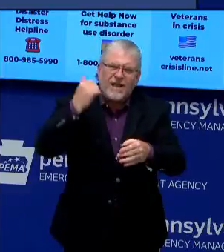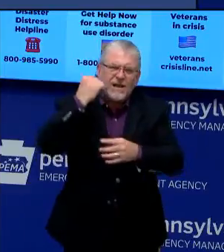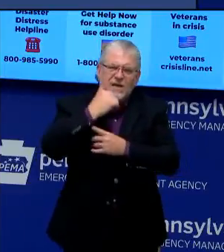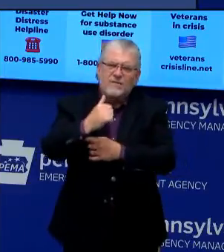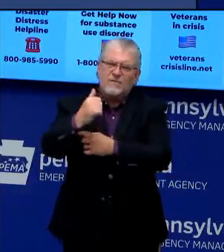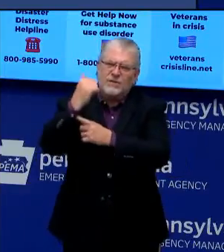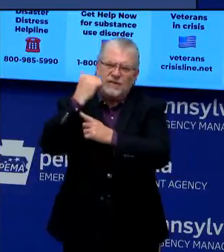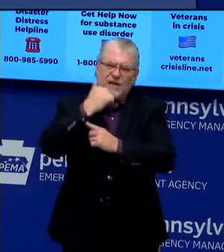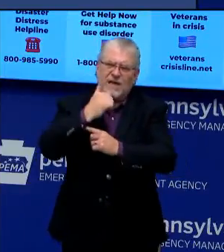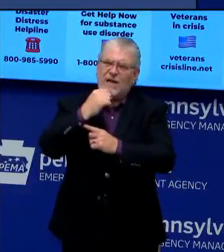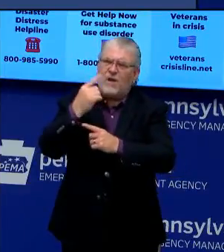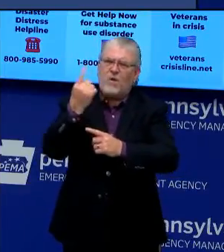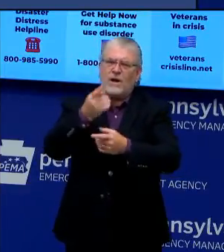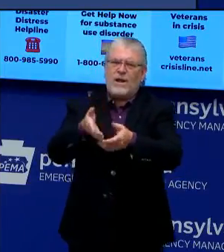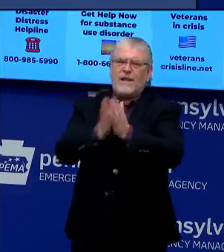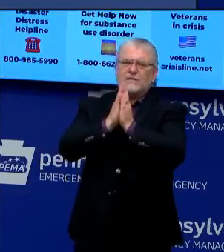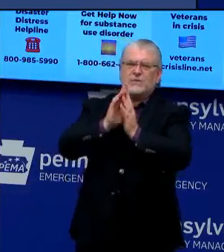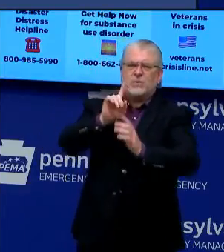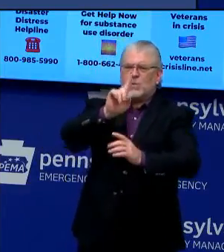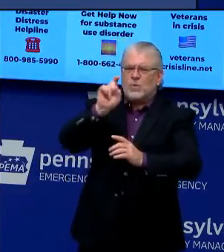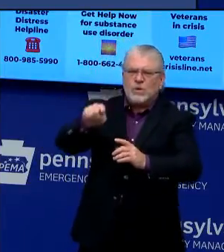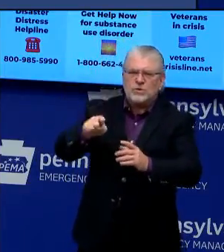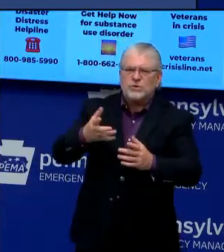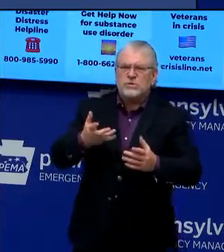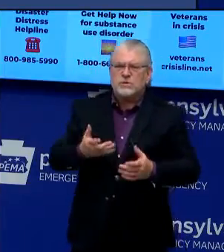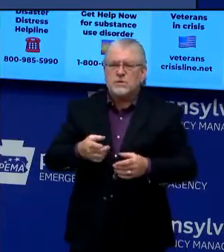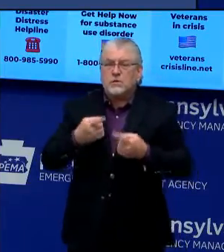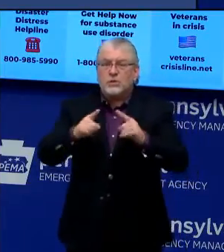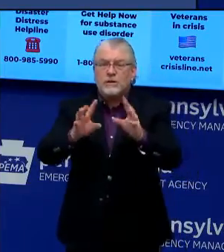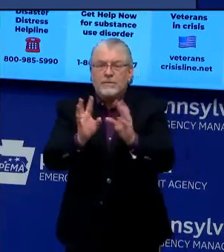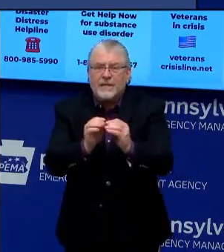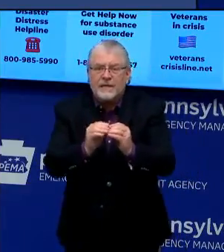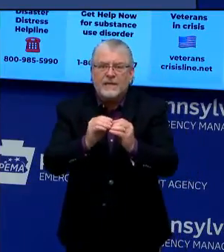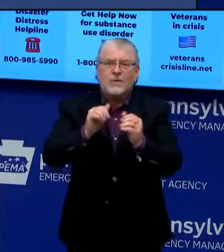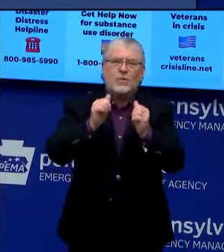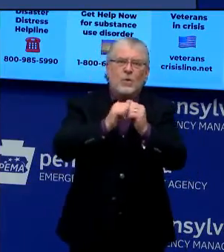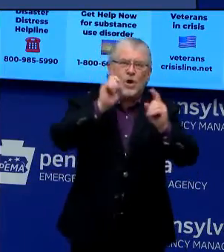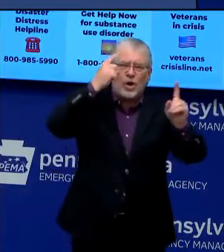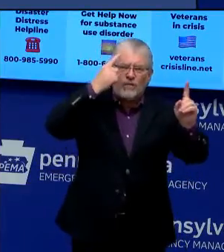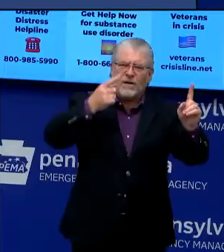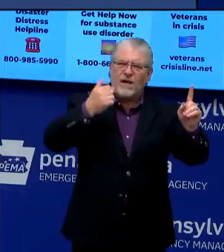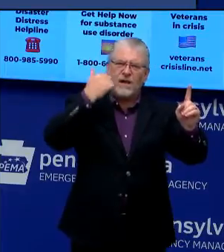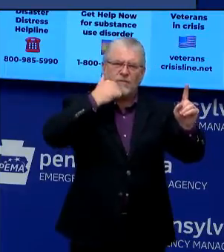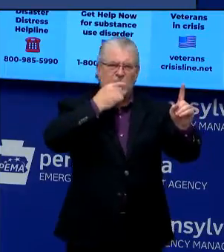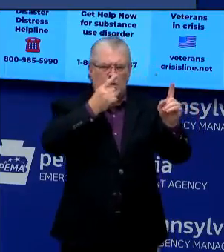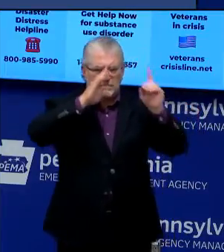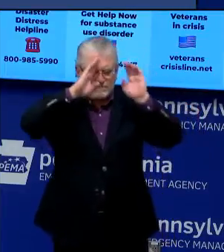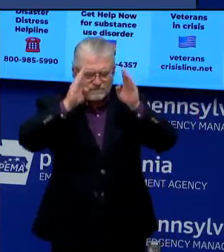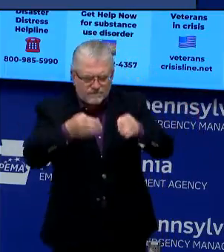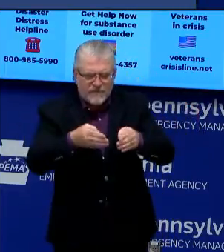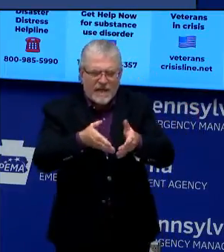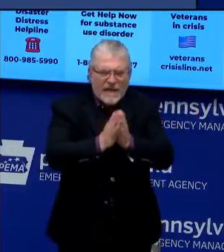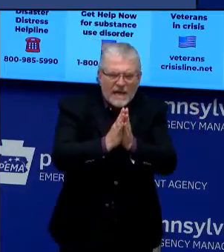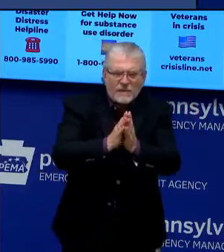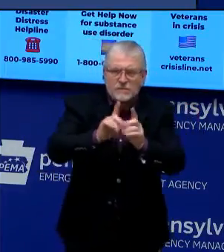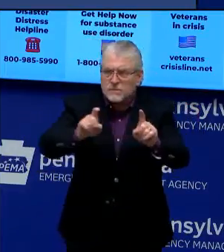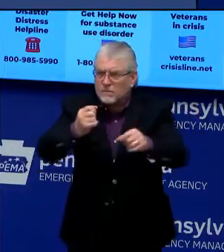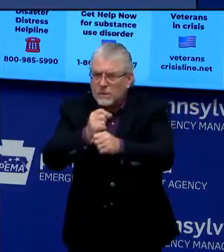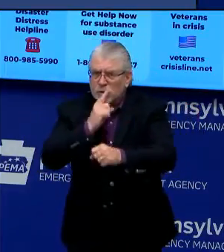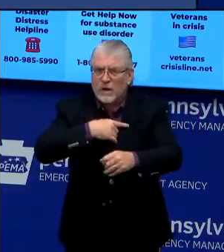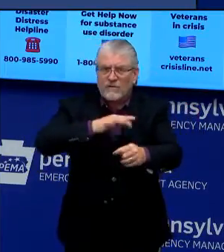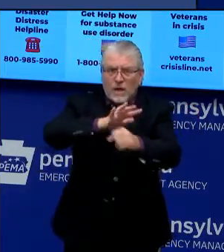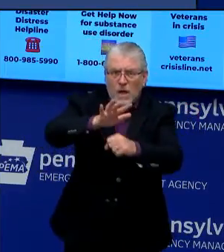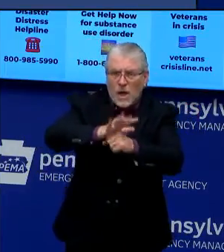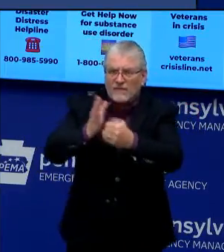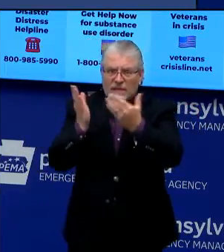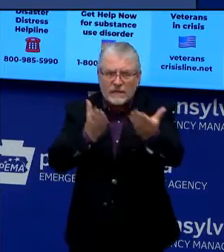and making sure that every Pennsylvanian gets the food that they need. This question is from Spotlight PA. Given the complicated